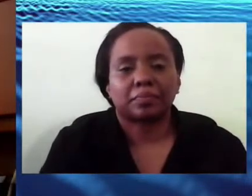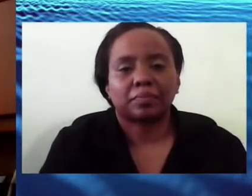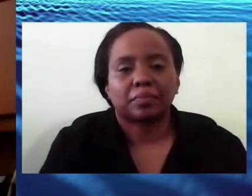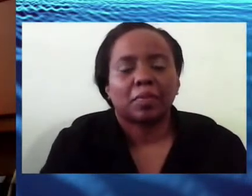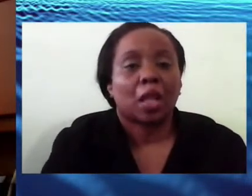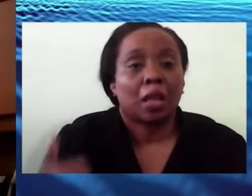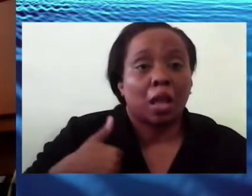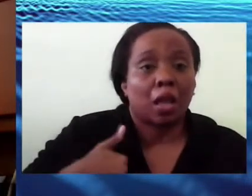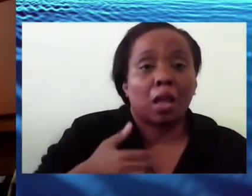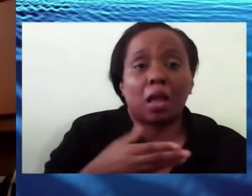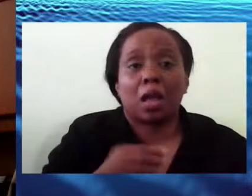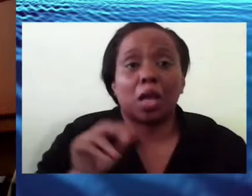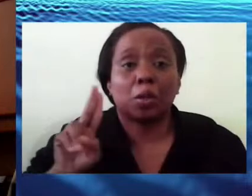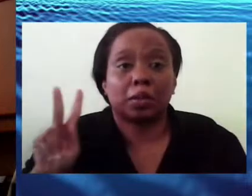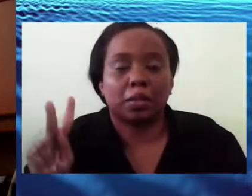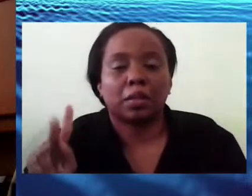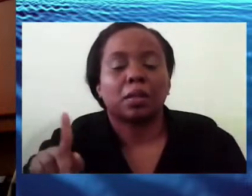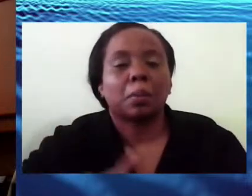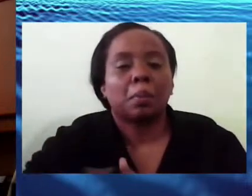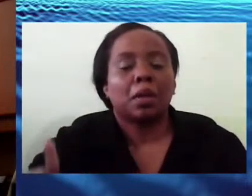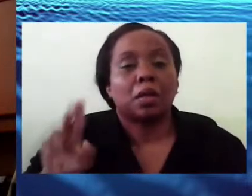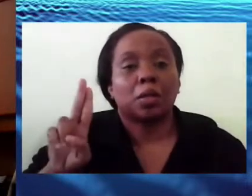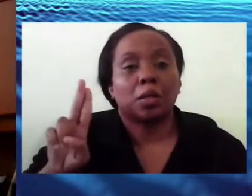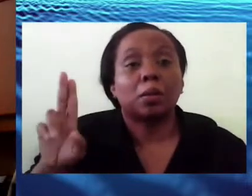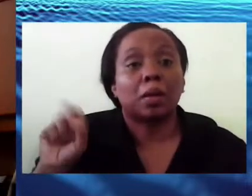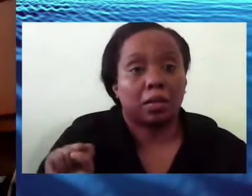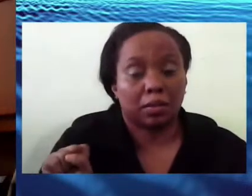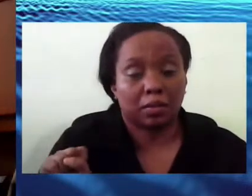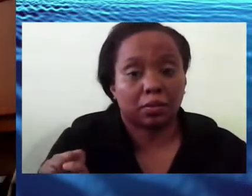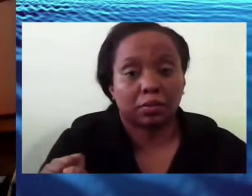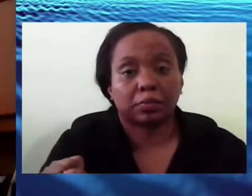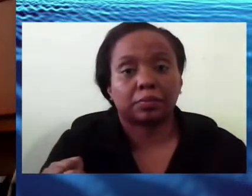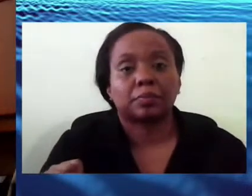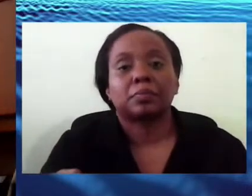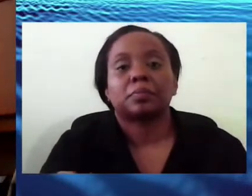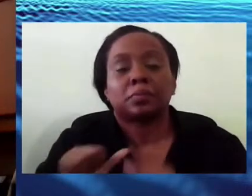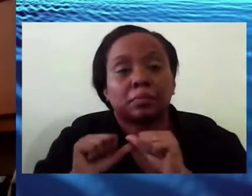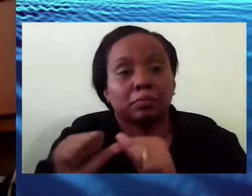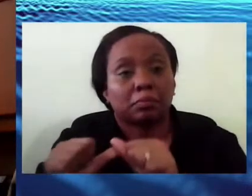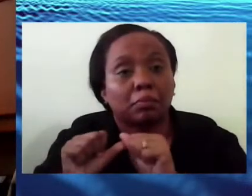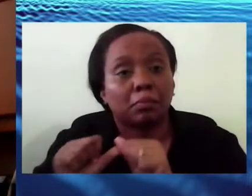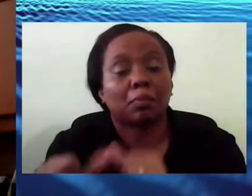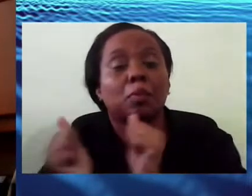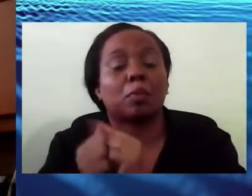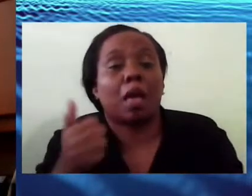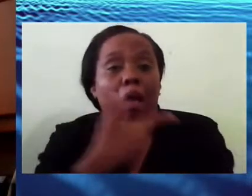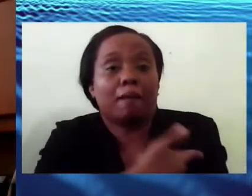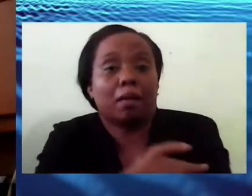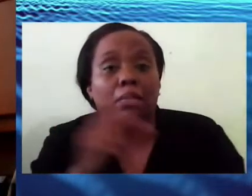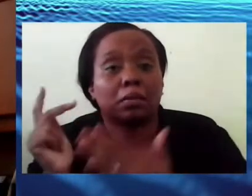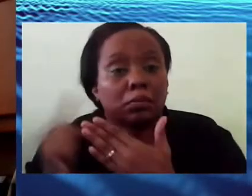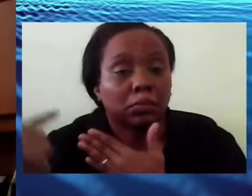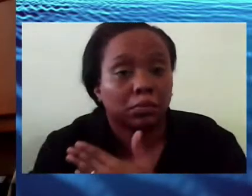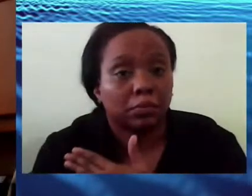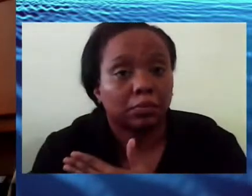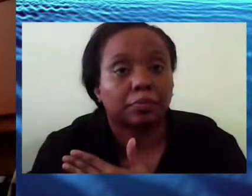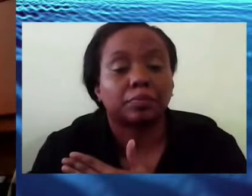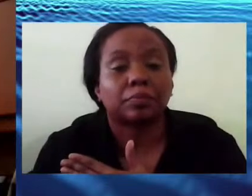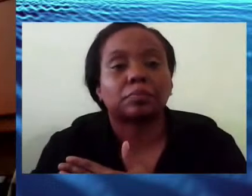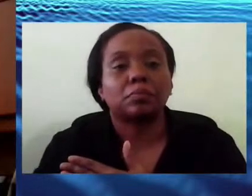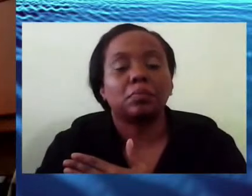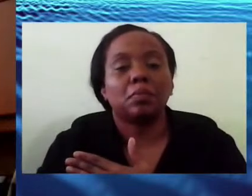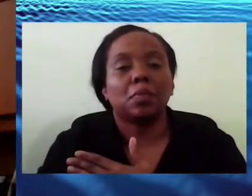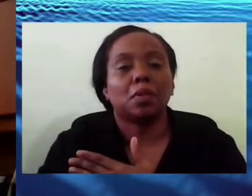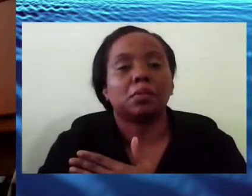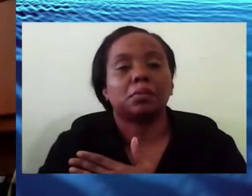the UK market, but for the US market, as they continue with an aggressive vaccination program, as they continue to see